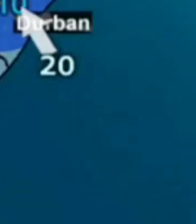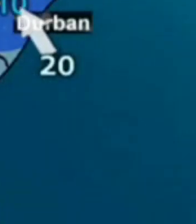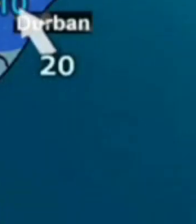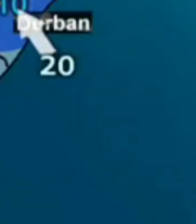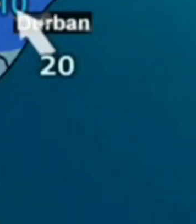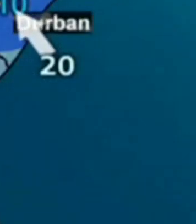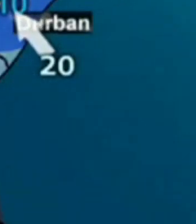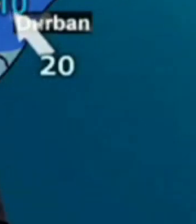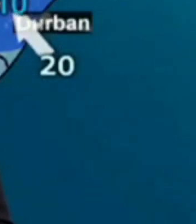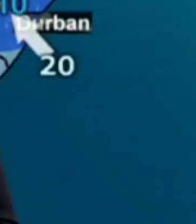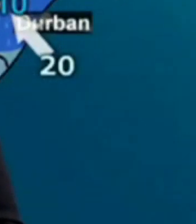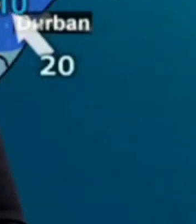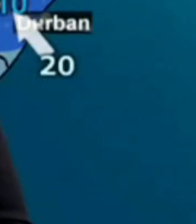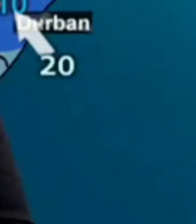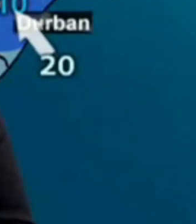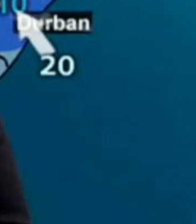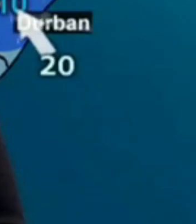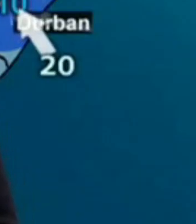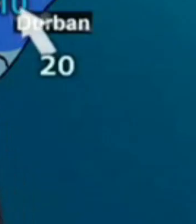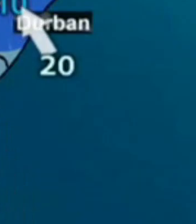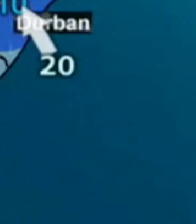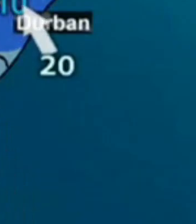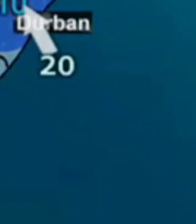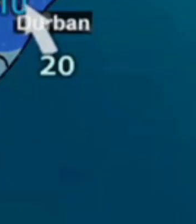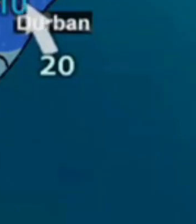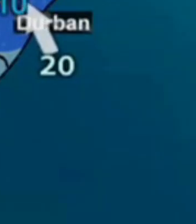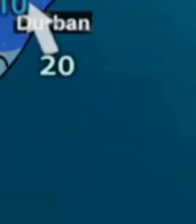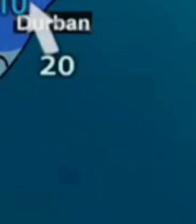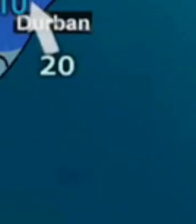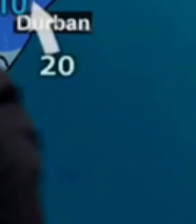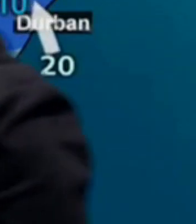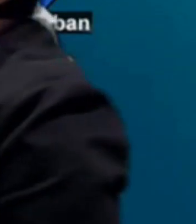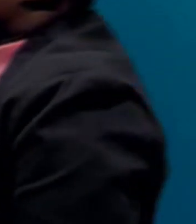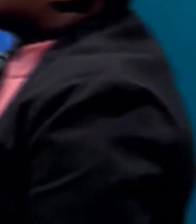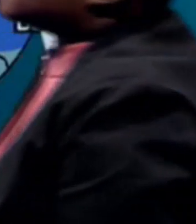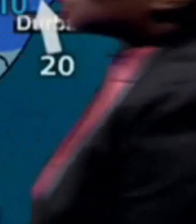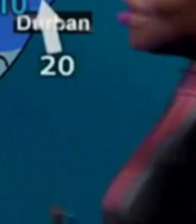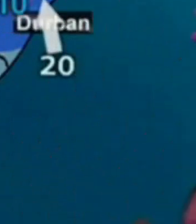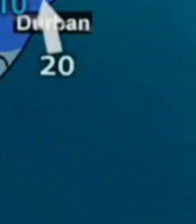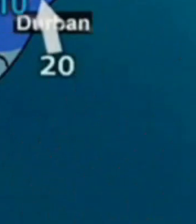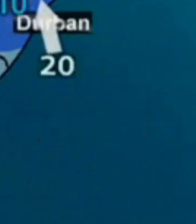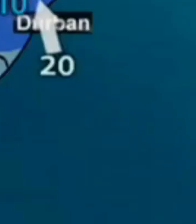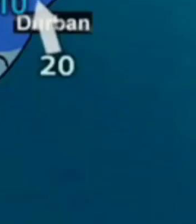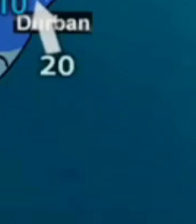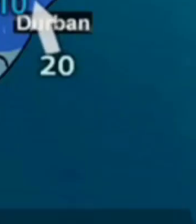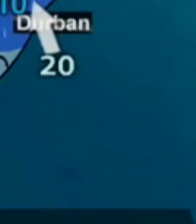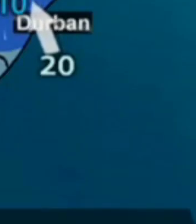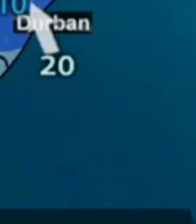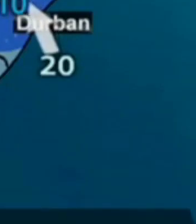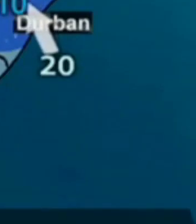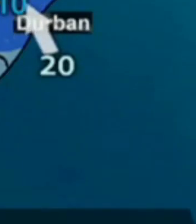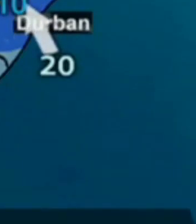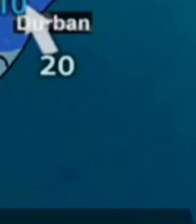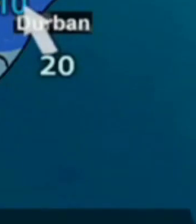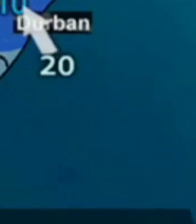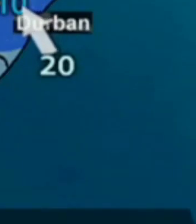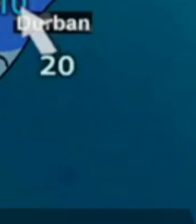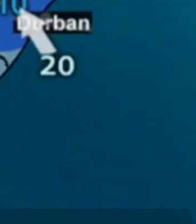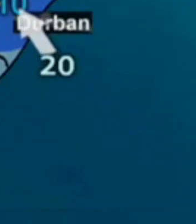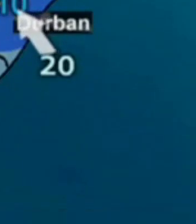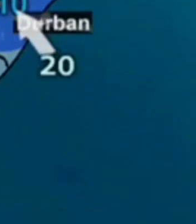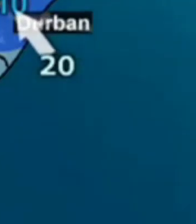ke go lebega ke me ga tsoma di mare bone panelo pele ya mema bosa mo bosegong jo ga mmogo le motsatsing la ka moso go bontsha fa go tla itemogela pula ka diperesente di